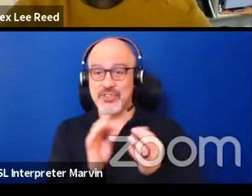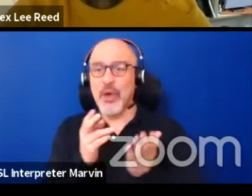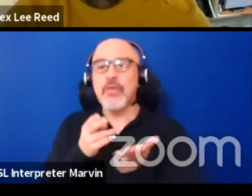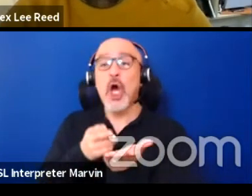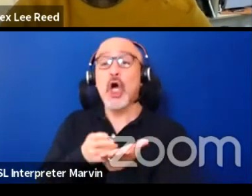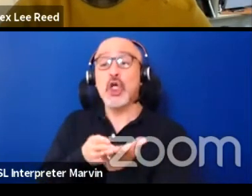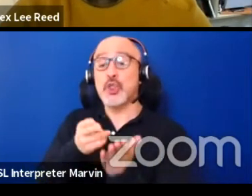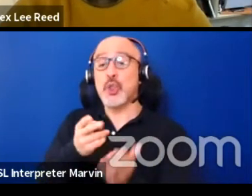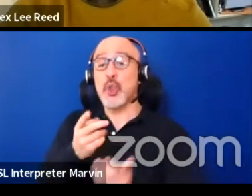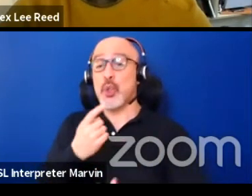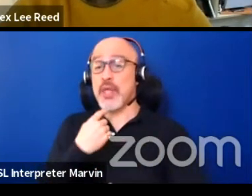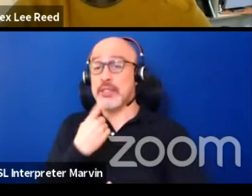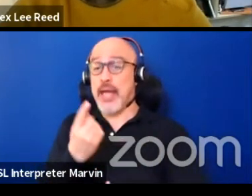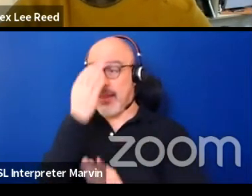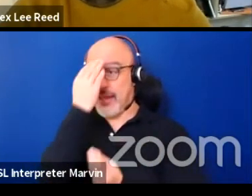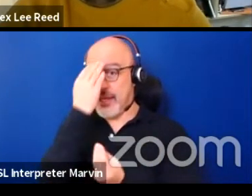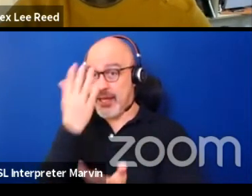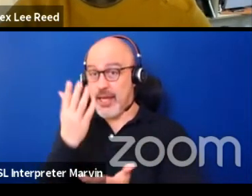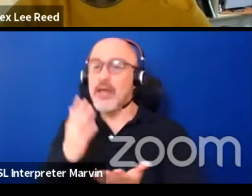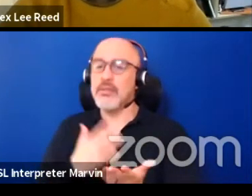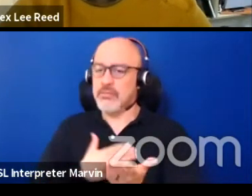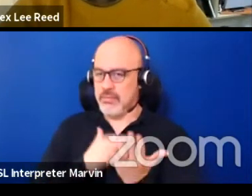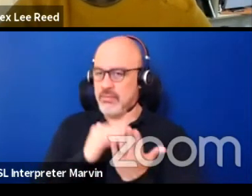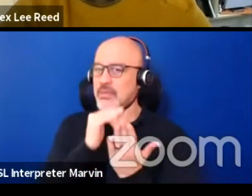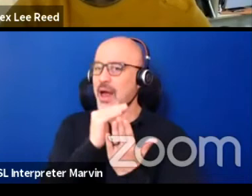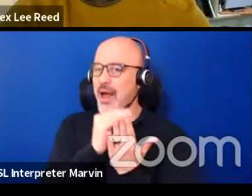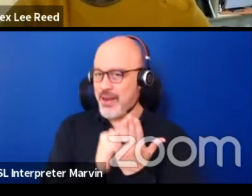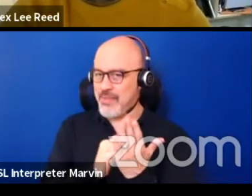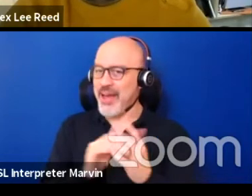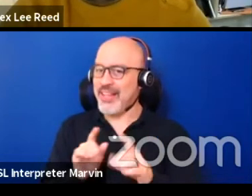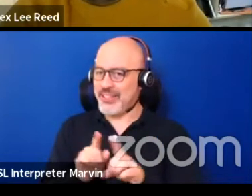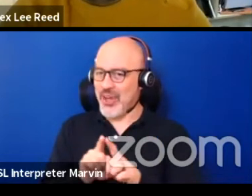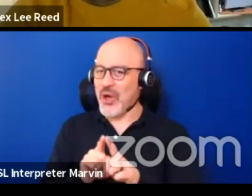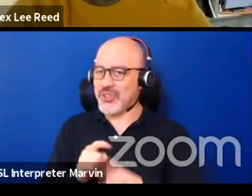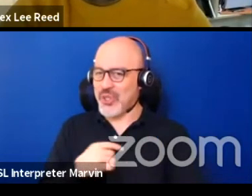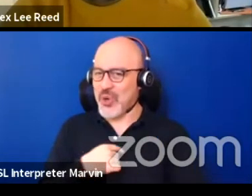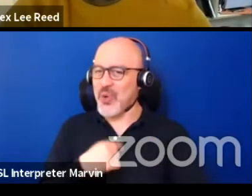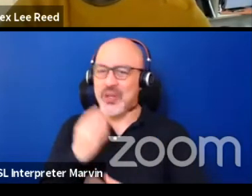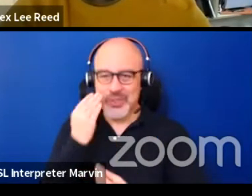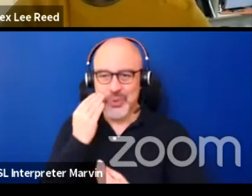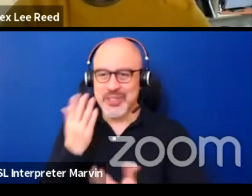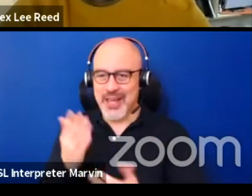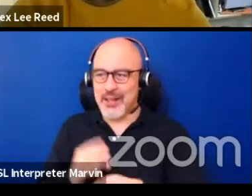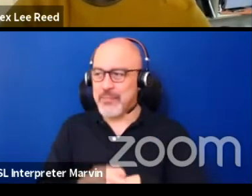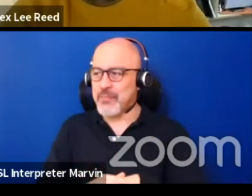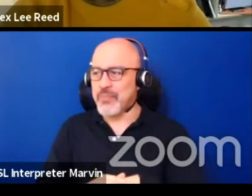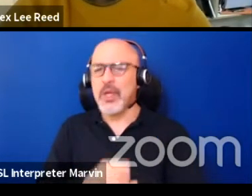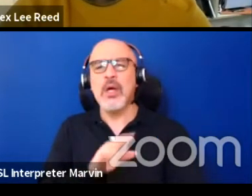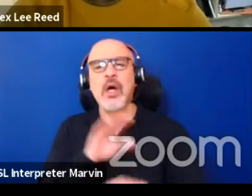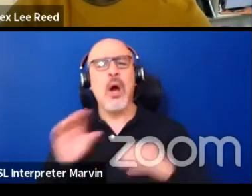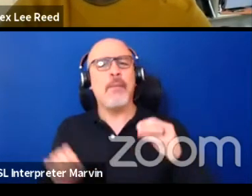my list of things to say as well. But in addition to what Val said,